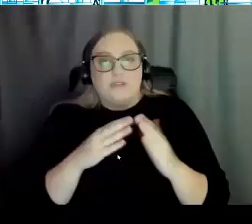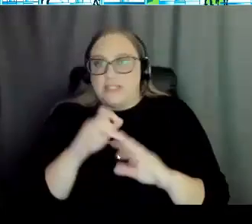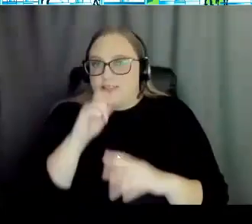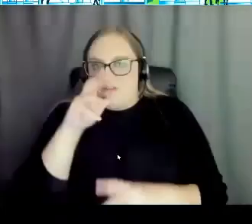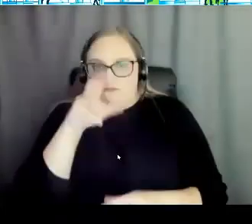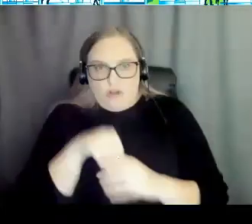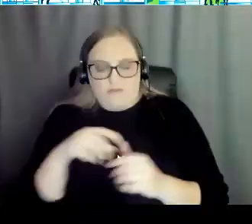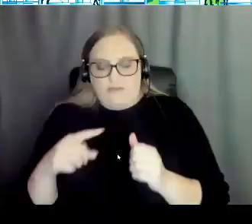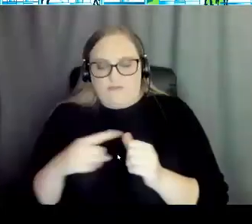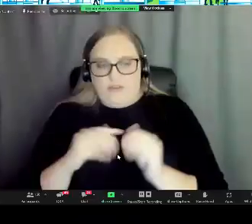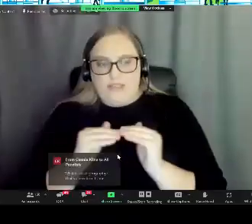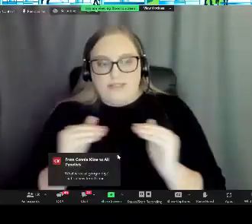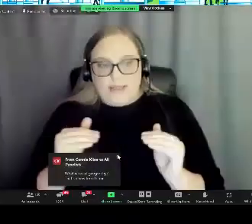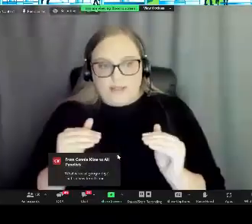siting